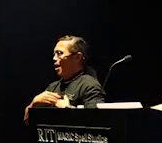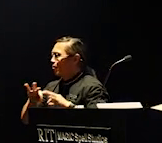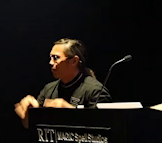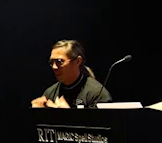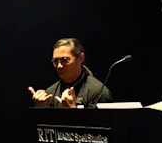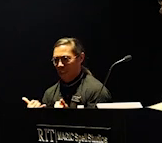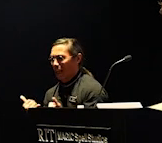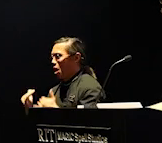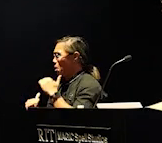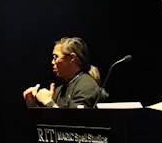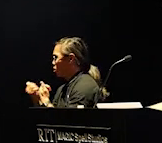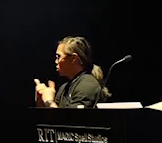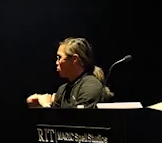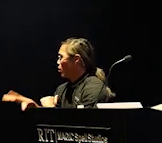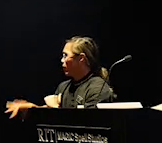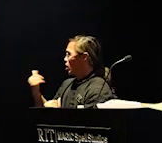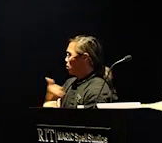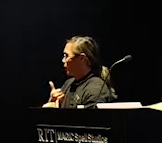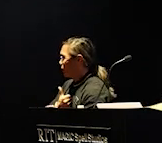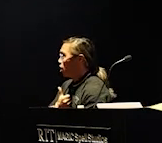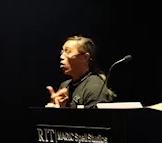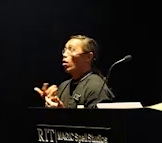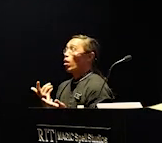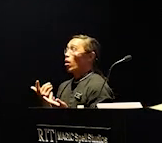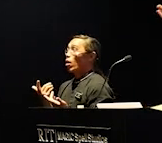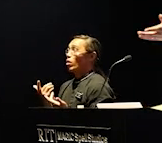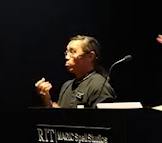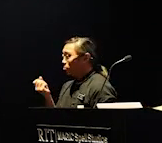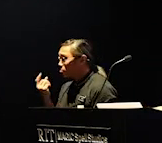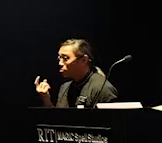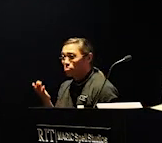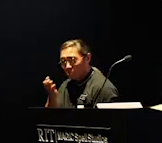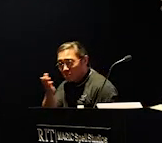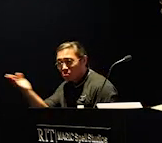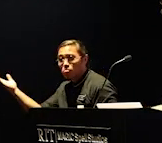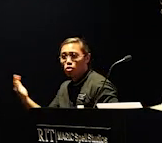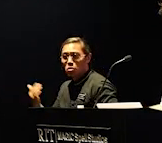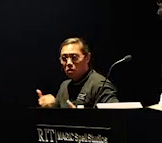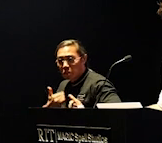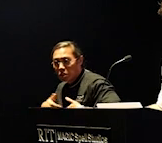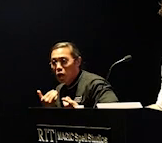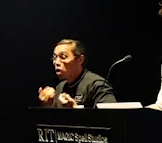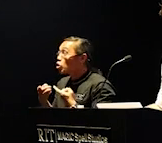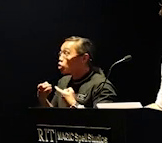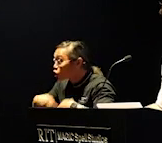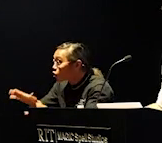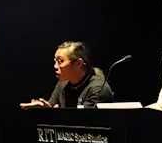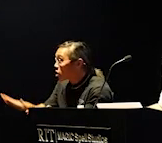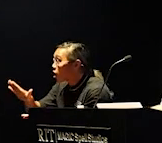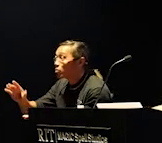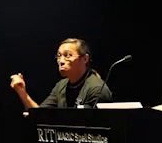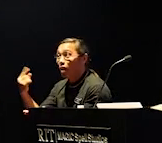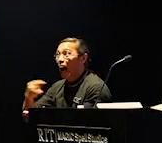a wonderful young woman. Rain is 19, but I became a dad while I was the age that some of you are in this room. I became a dad while I was in college, and